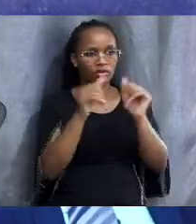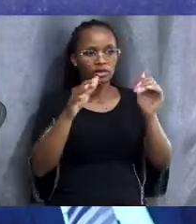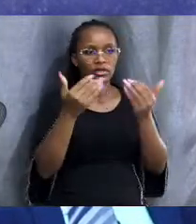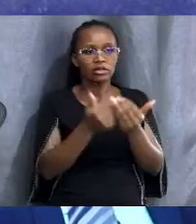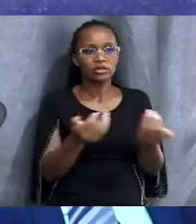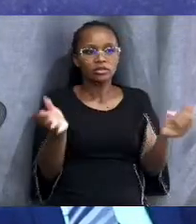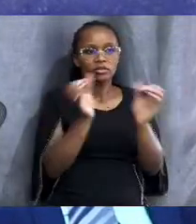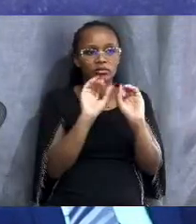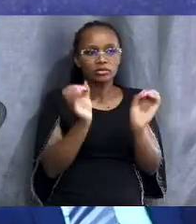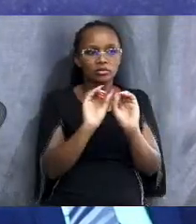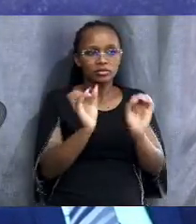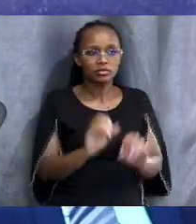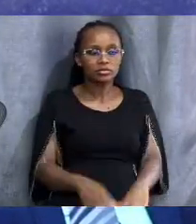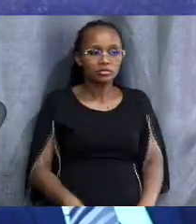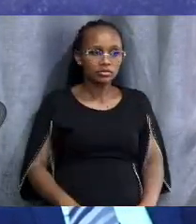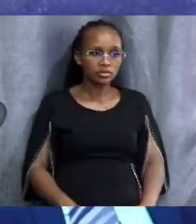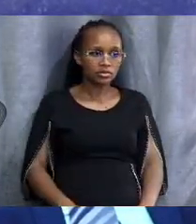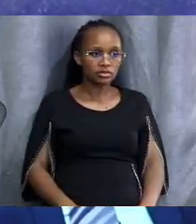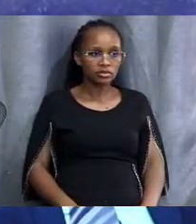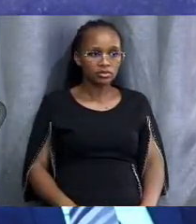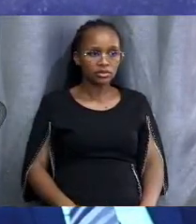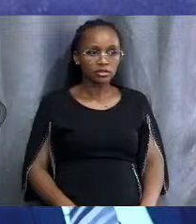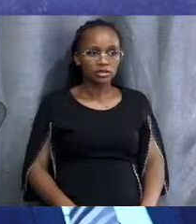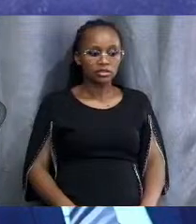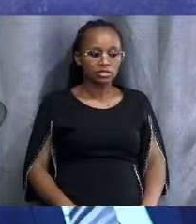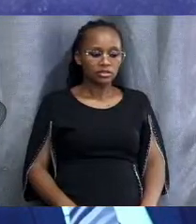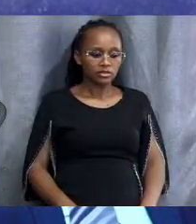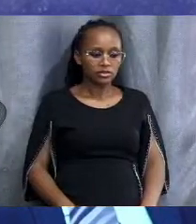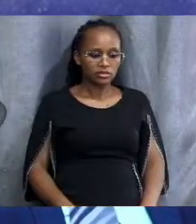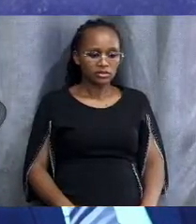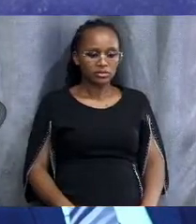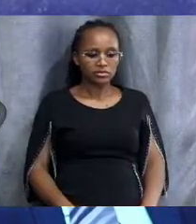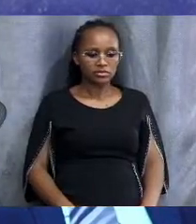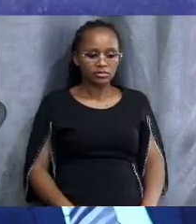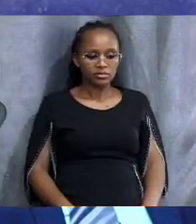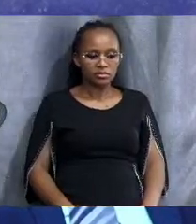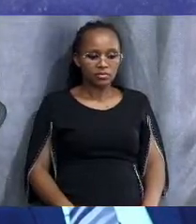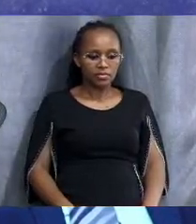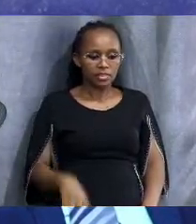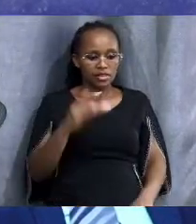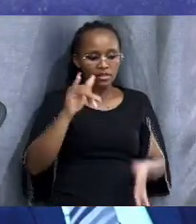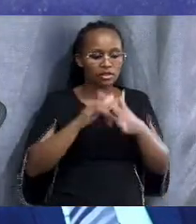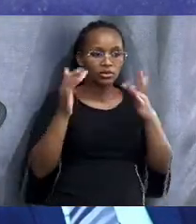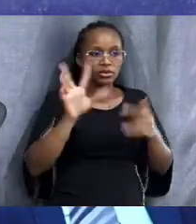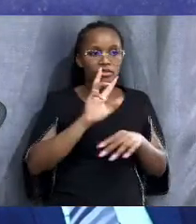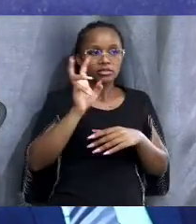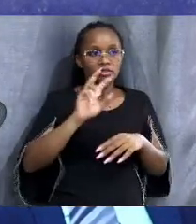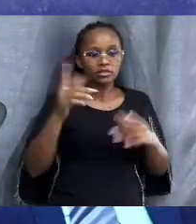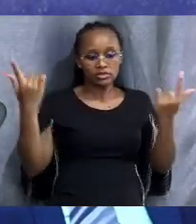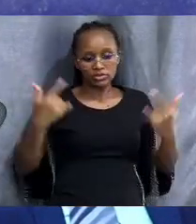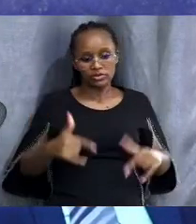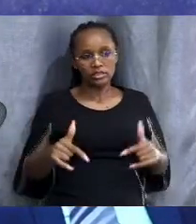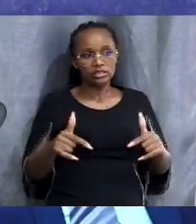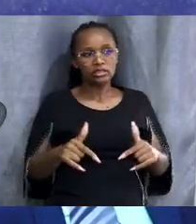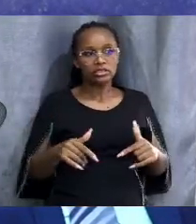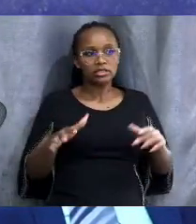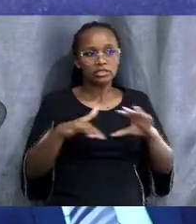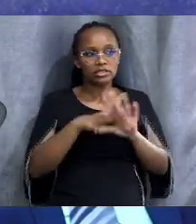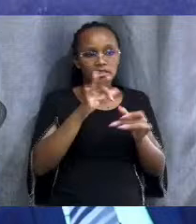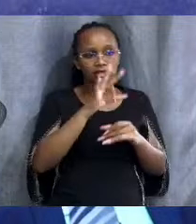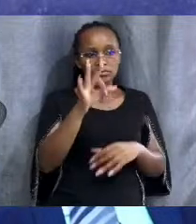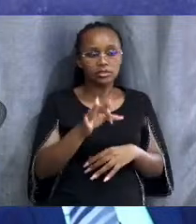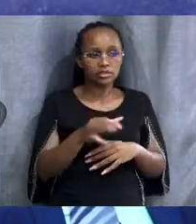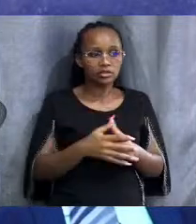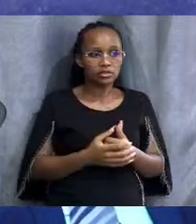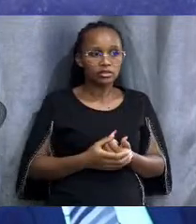children. Just imagine, you know, we say that what you see in the physical is in the spiritual.